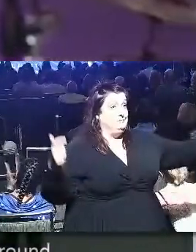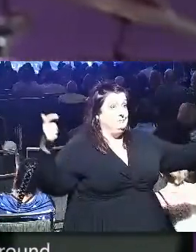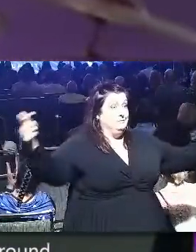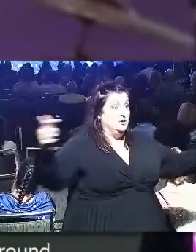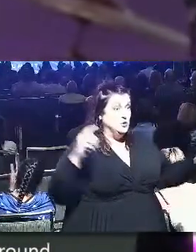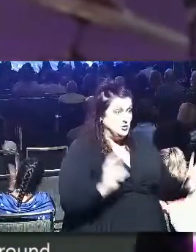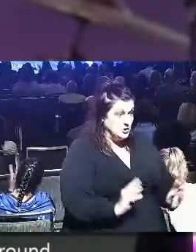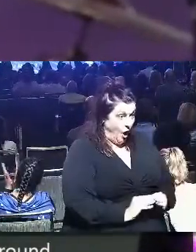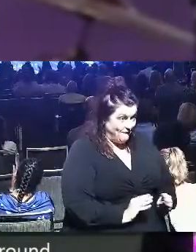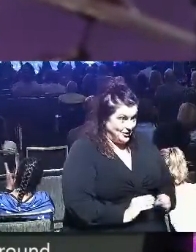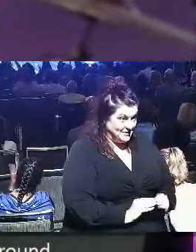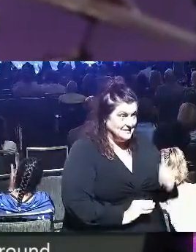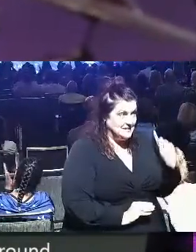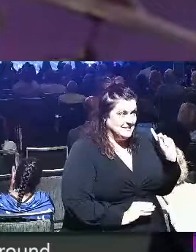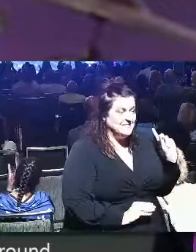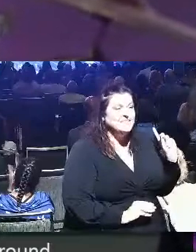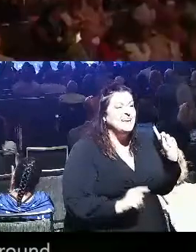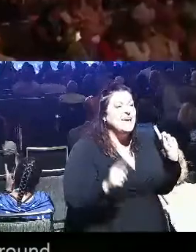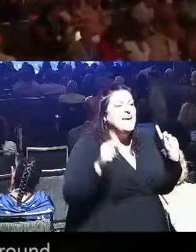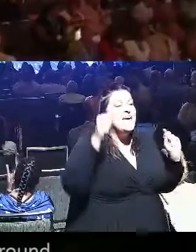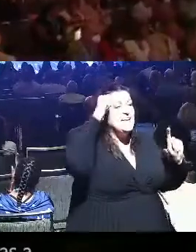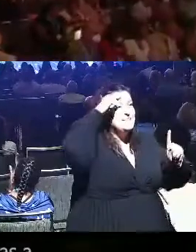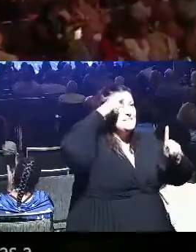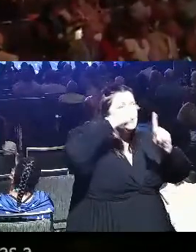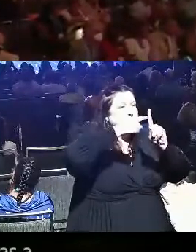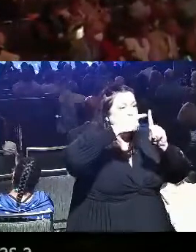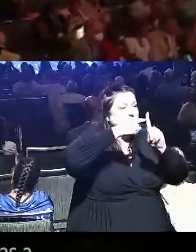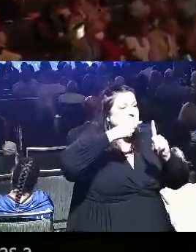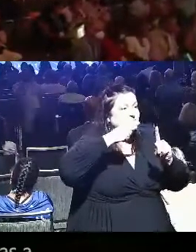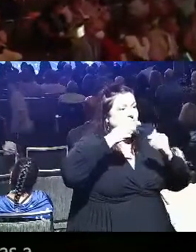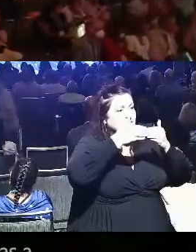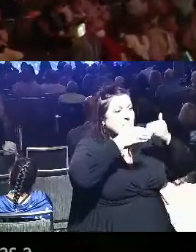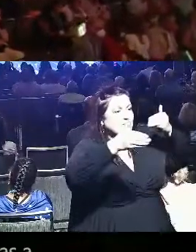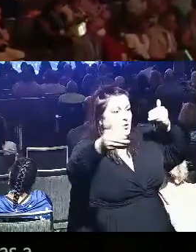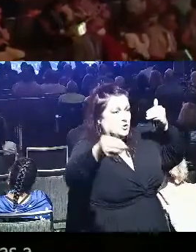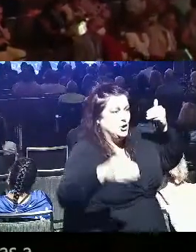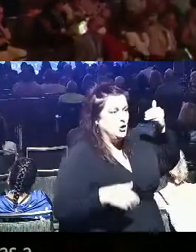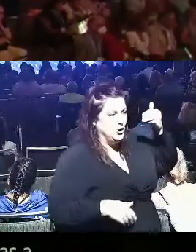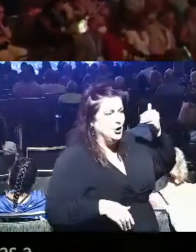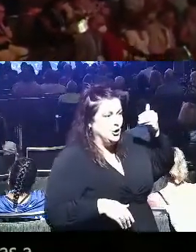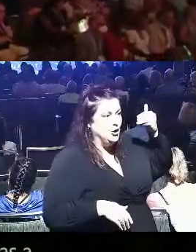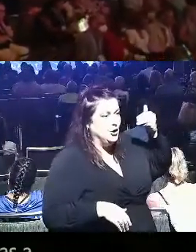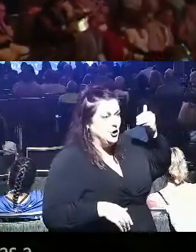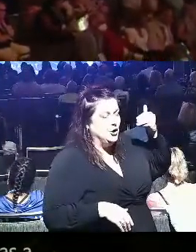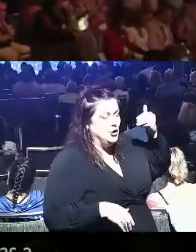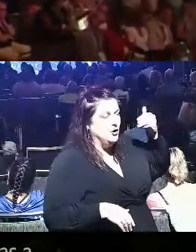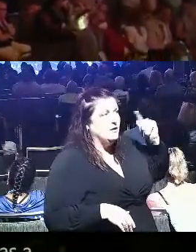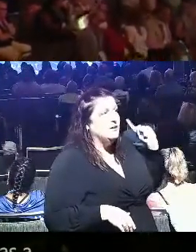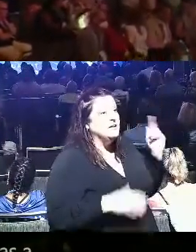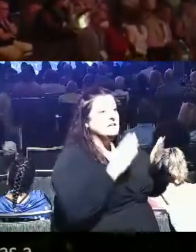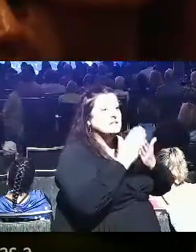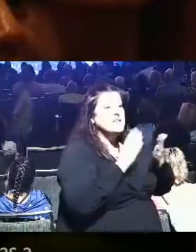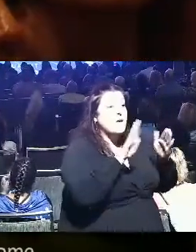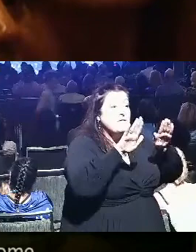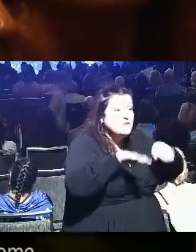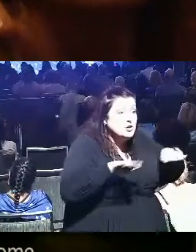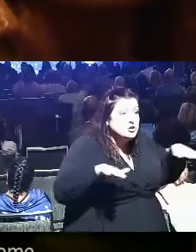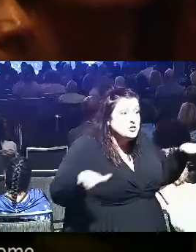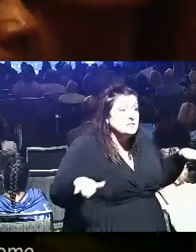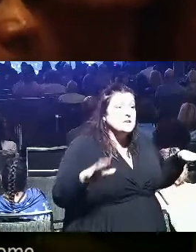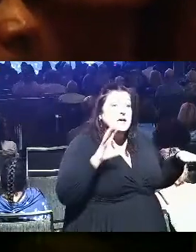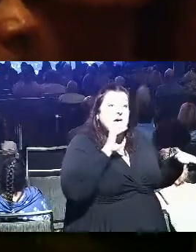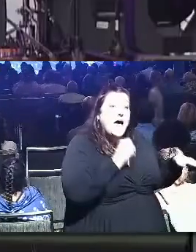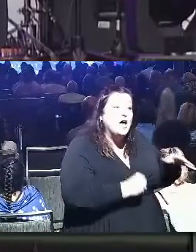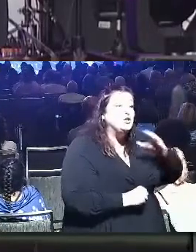a people who believed in God's forward vision. And some of your children will be the elders of elders,